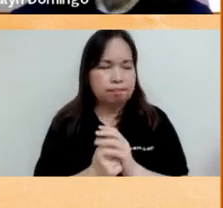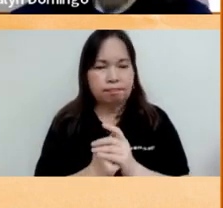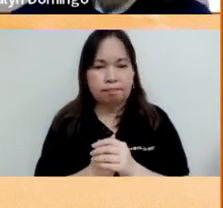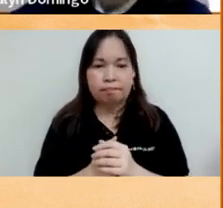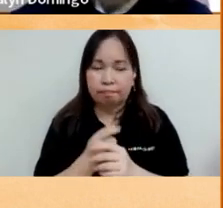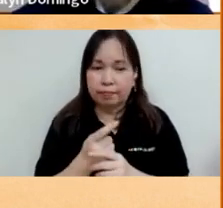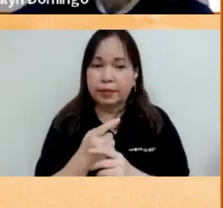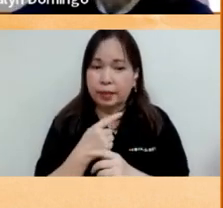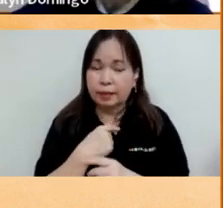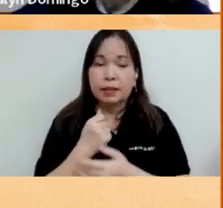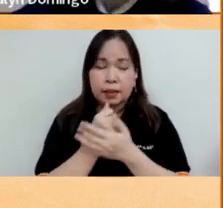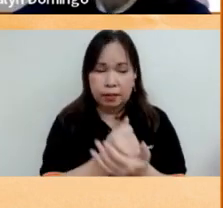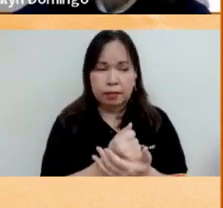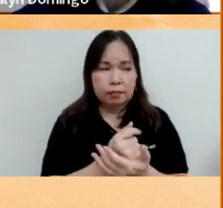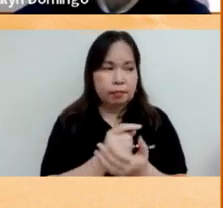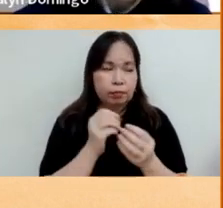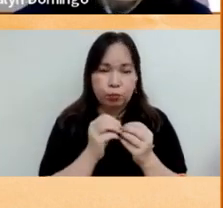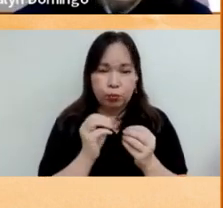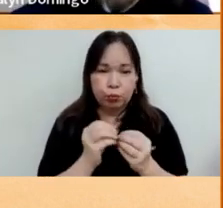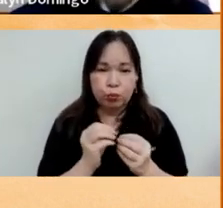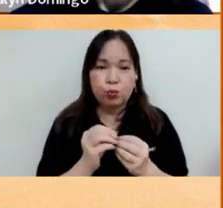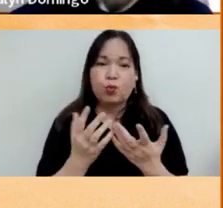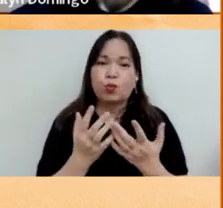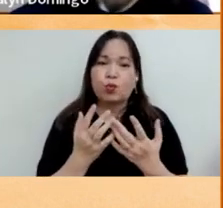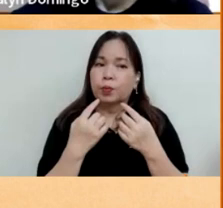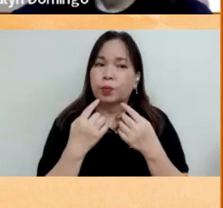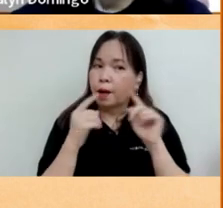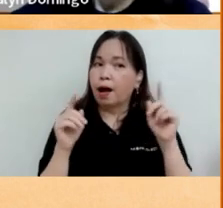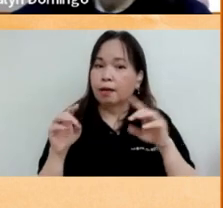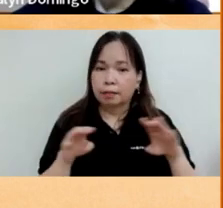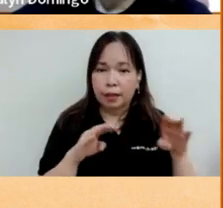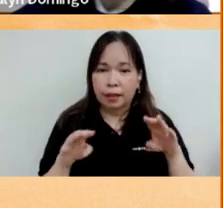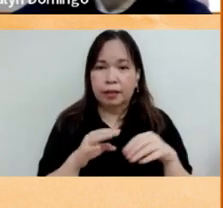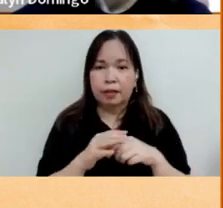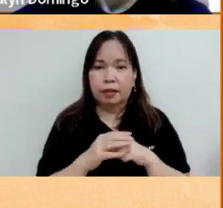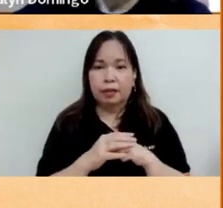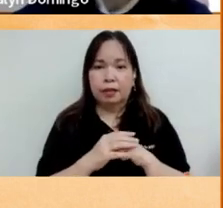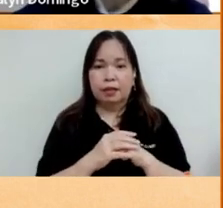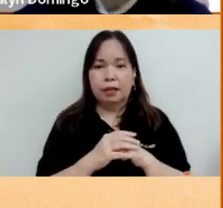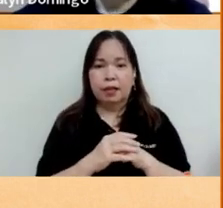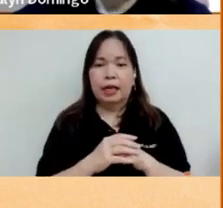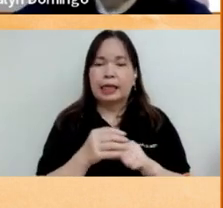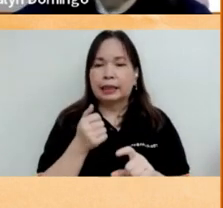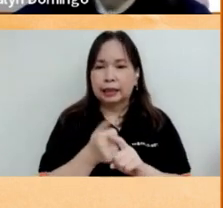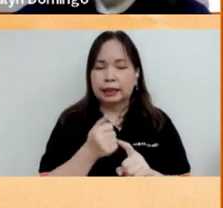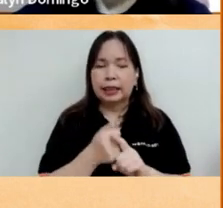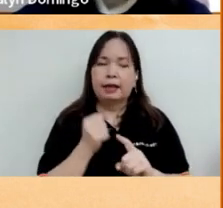to help them engage in effective behaviors and manage their emotions better.